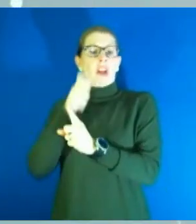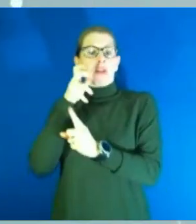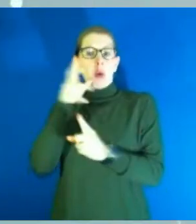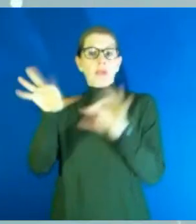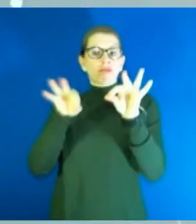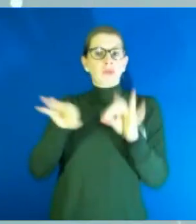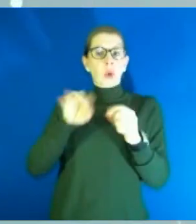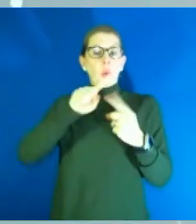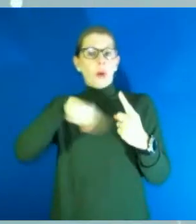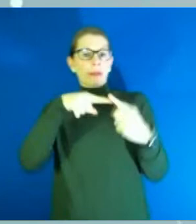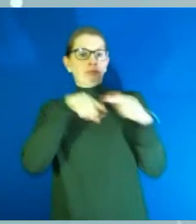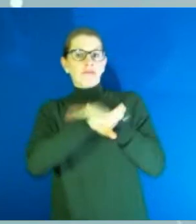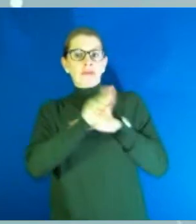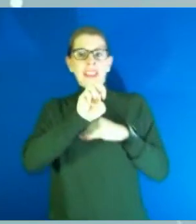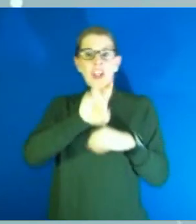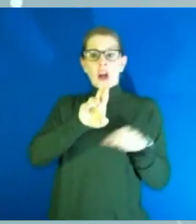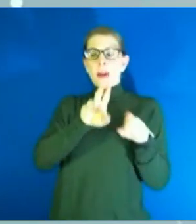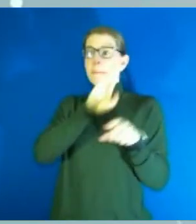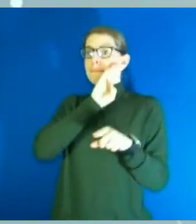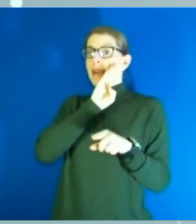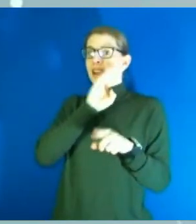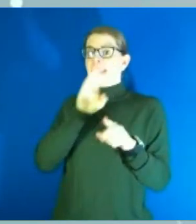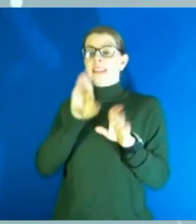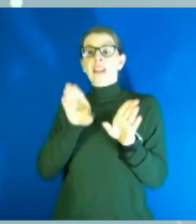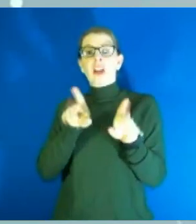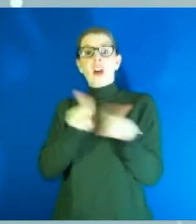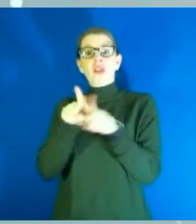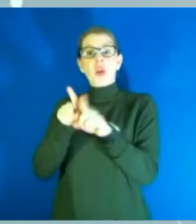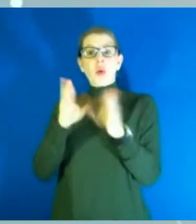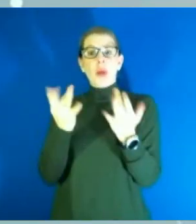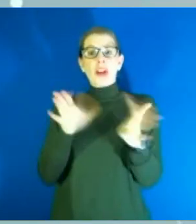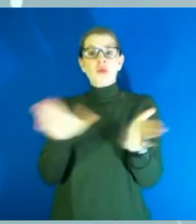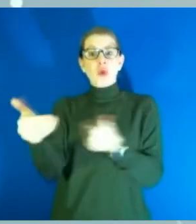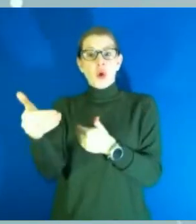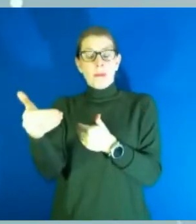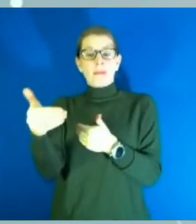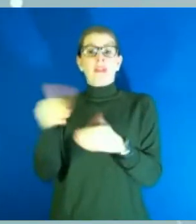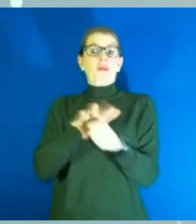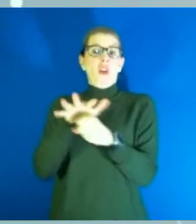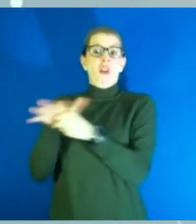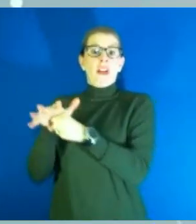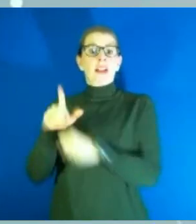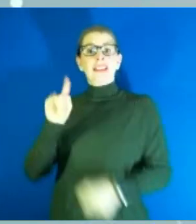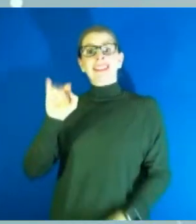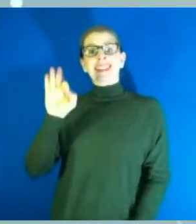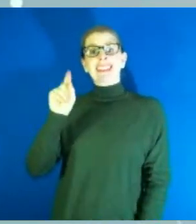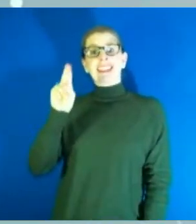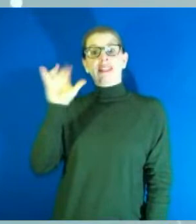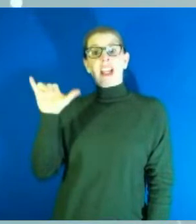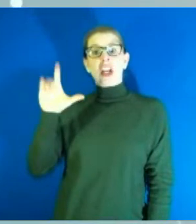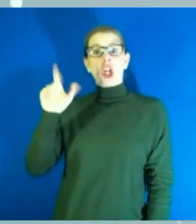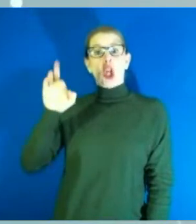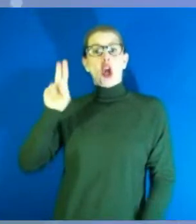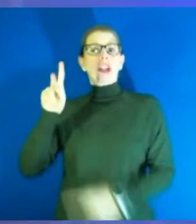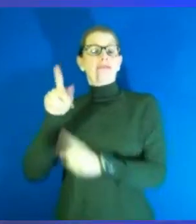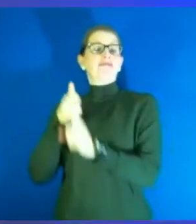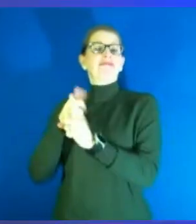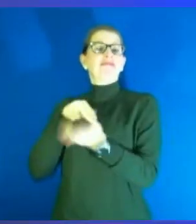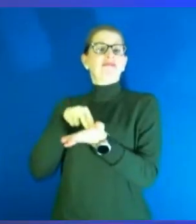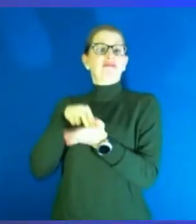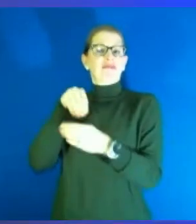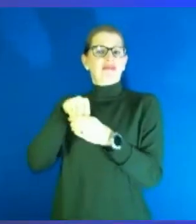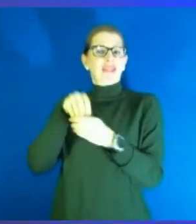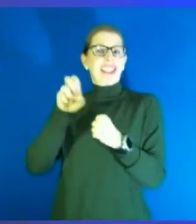waiting rooms and beds are still very full. Also, Tiffany Clark, a nurse in the department, will also join us to let us know what